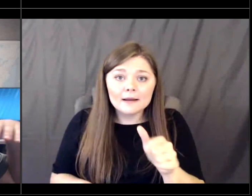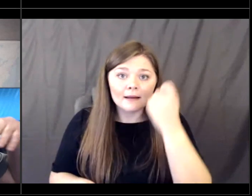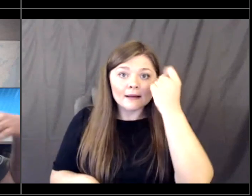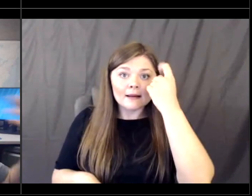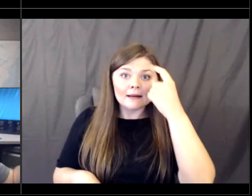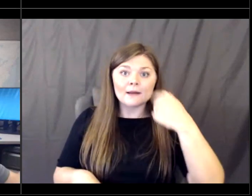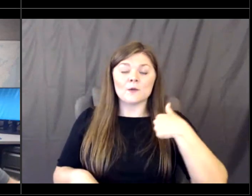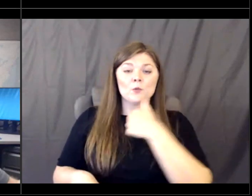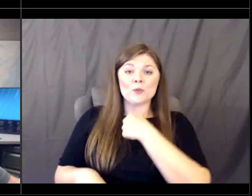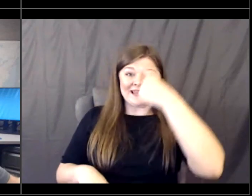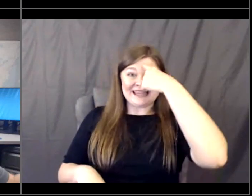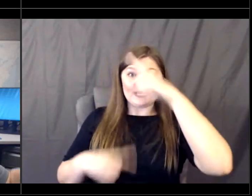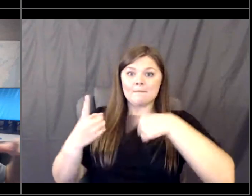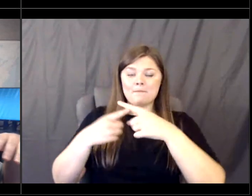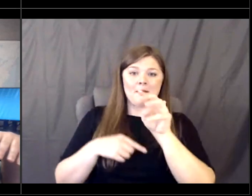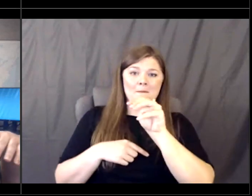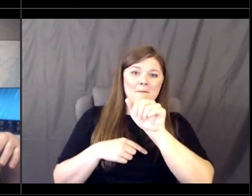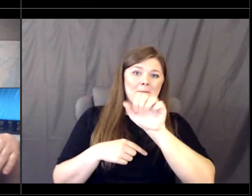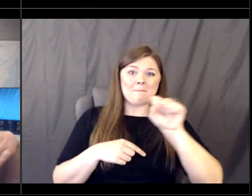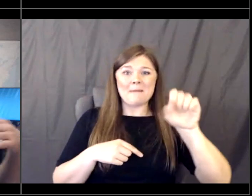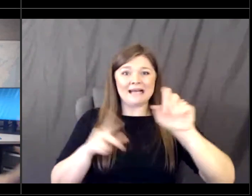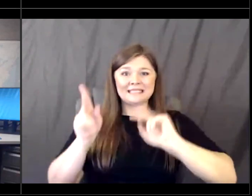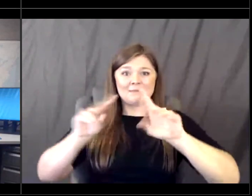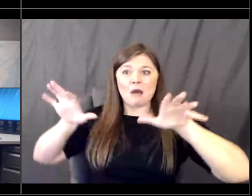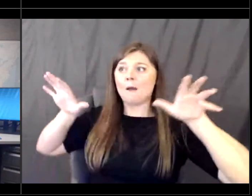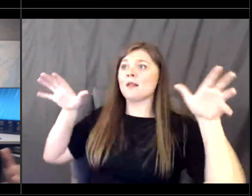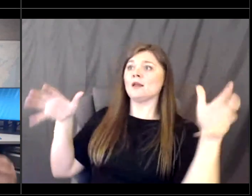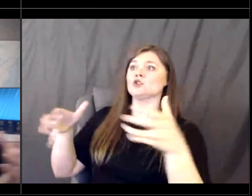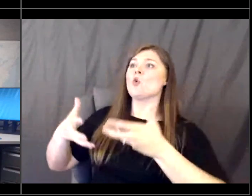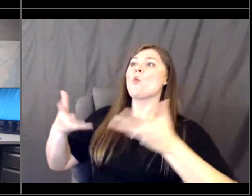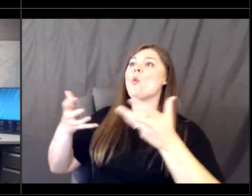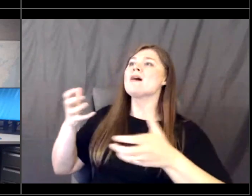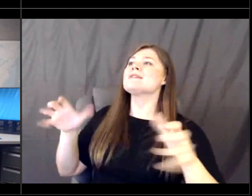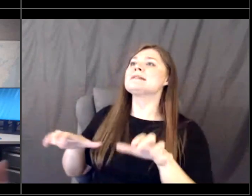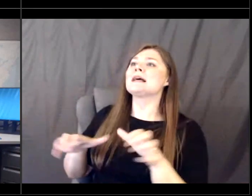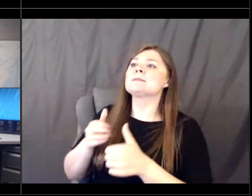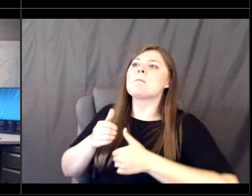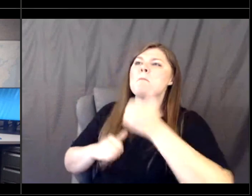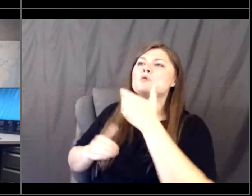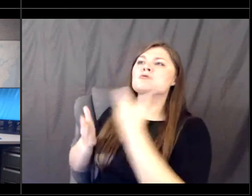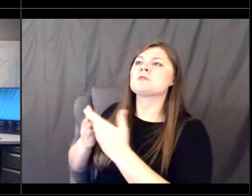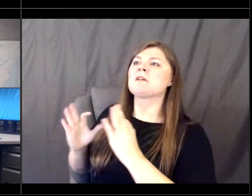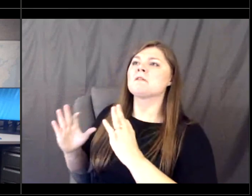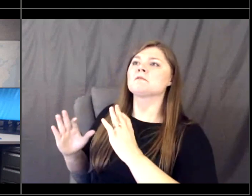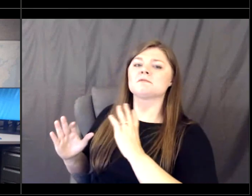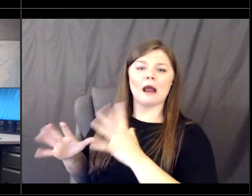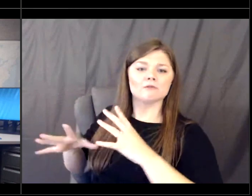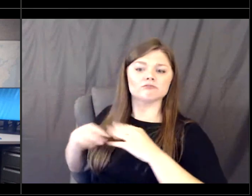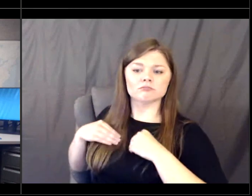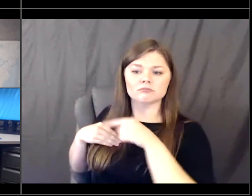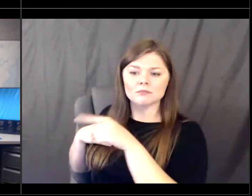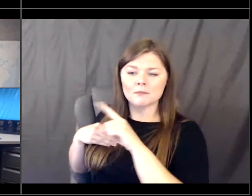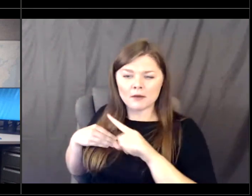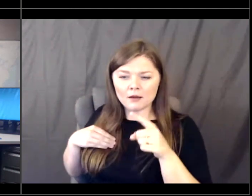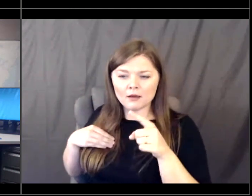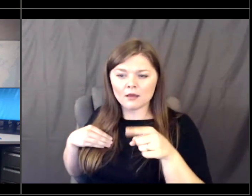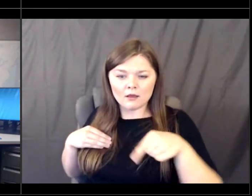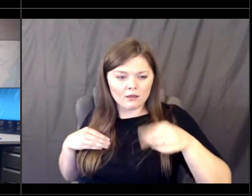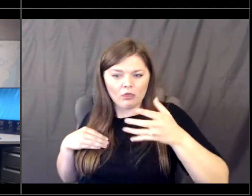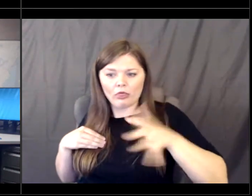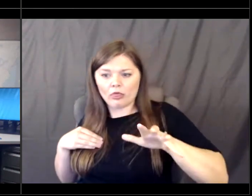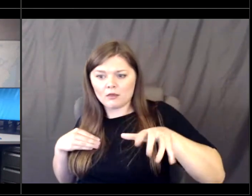about what does the most good, and unfortunately that then ostracizes those it doesn't do good for. And so it's a